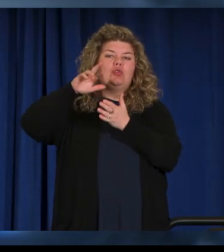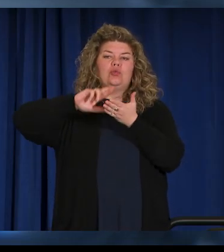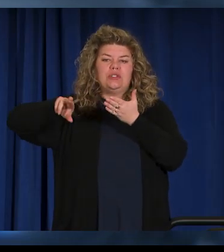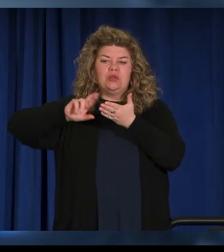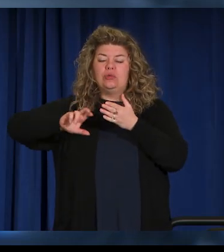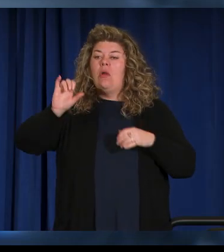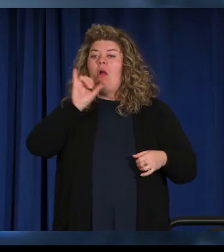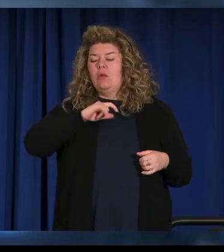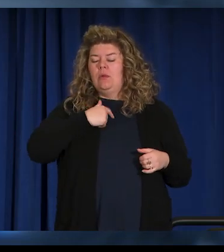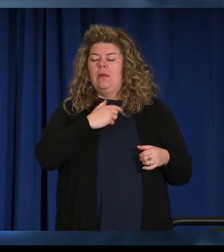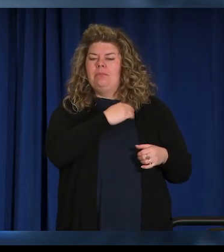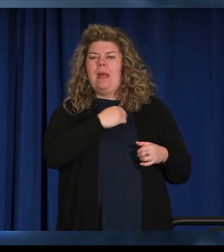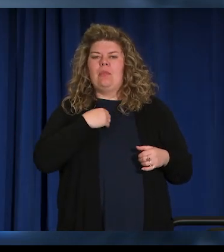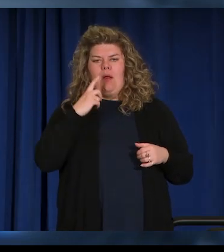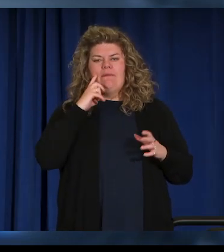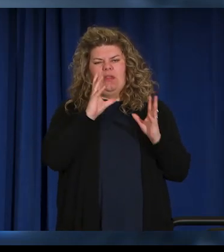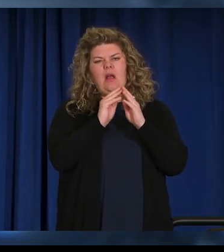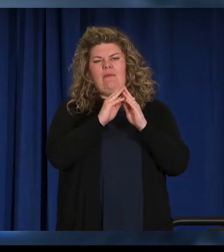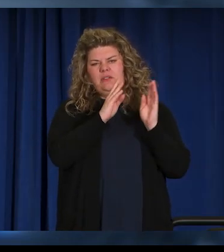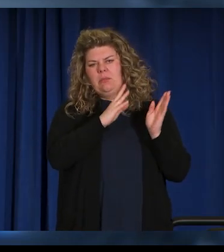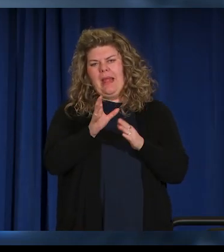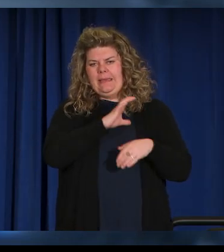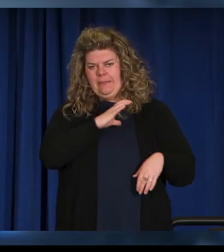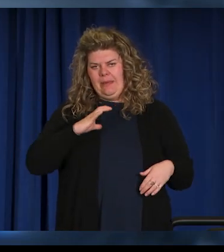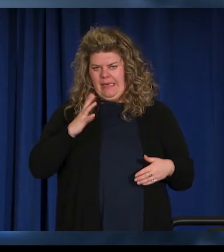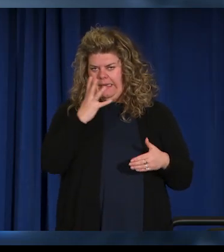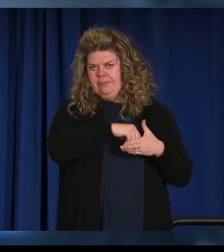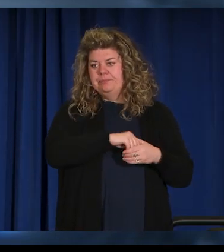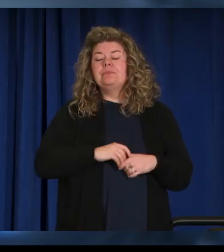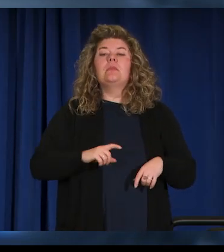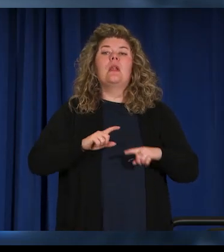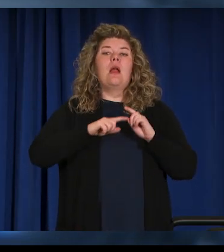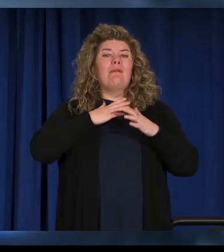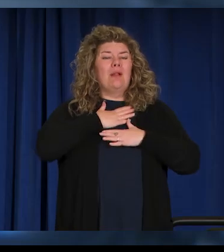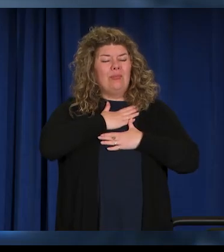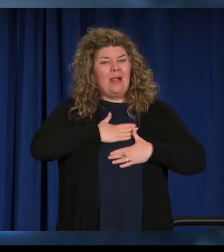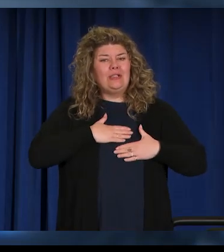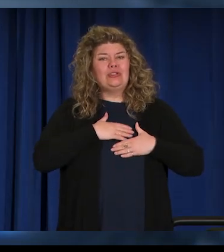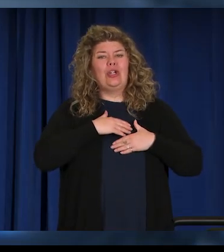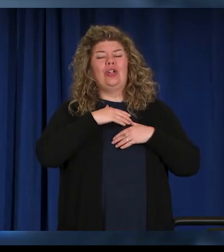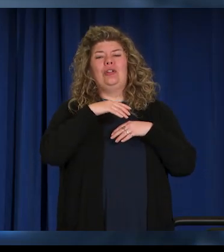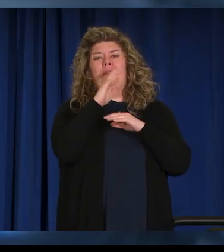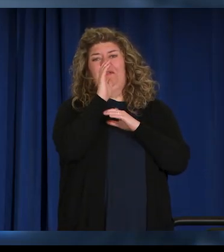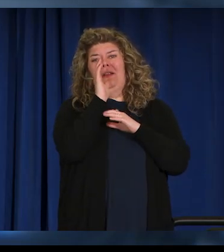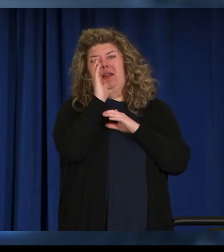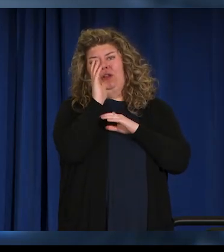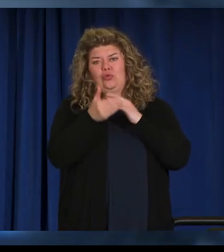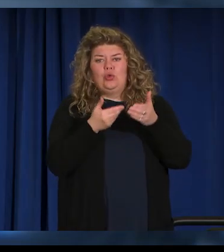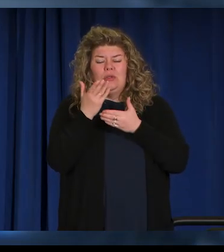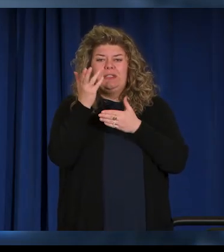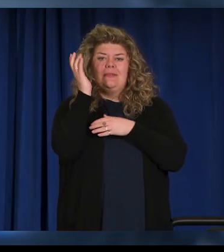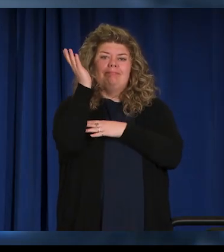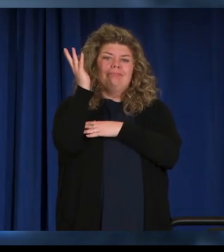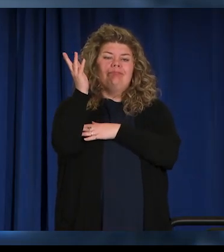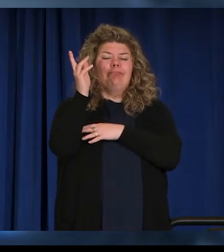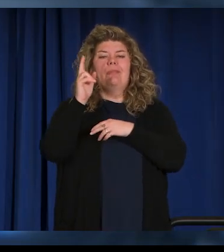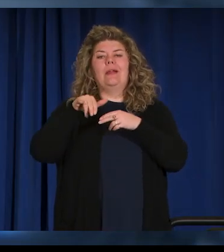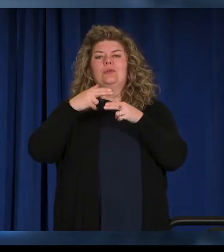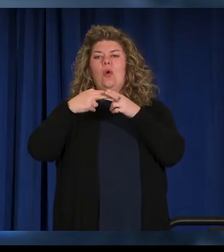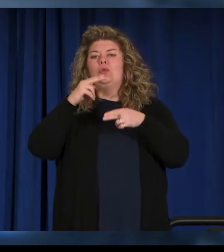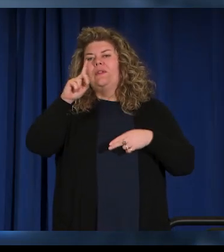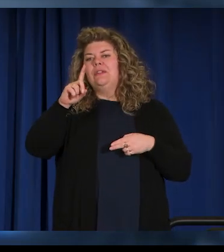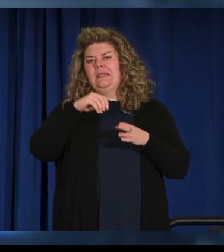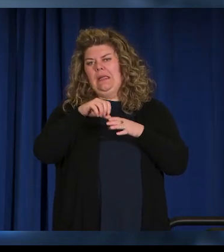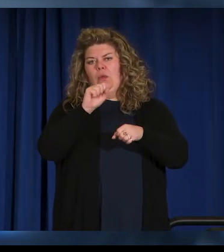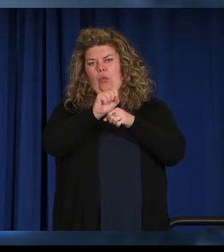of the conference planning committee. I have the pleasure of introducing the speakers of our next session, Neurodiversity in the Workplace.